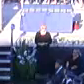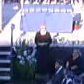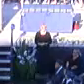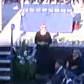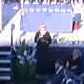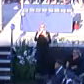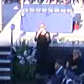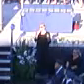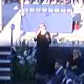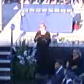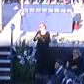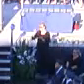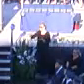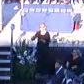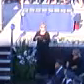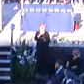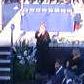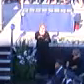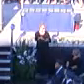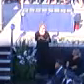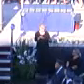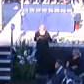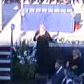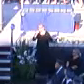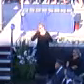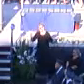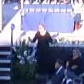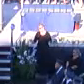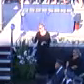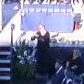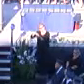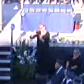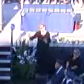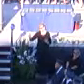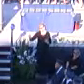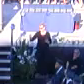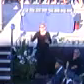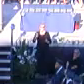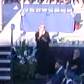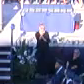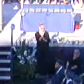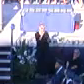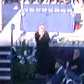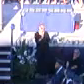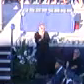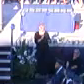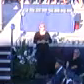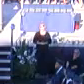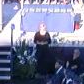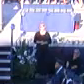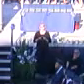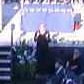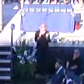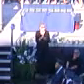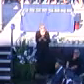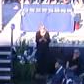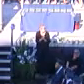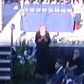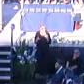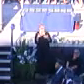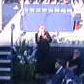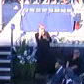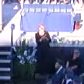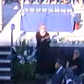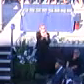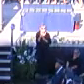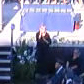Thank you to you, students. You don't have to stand, students. You'll do that in a minute. We're so excited to see what you continue to